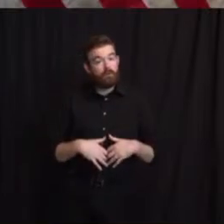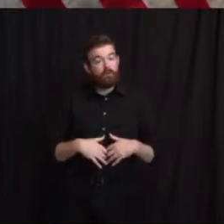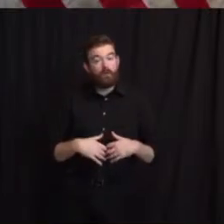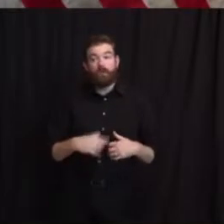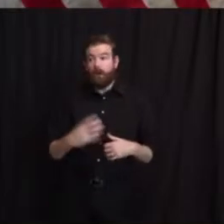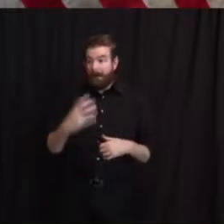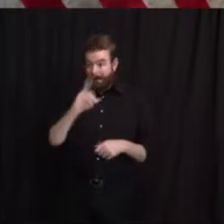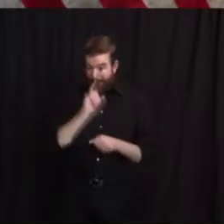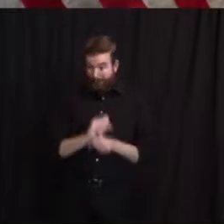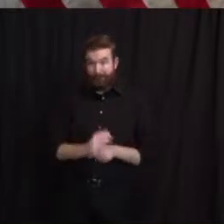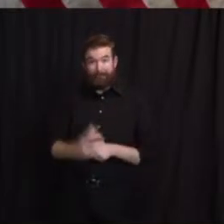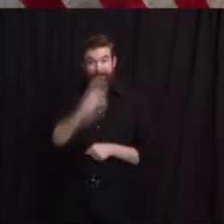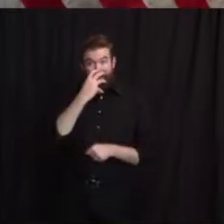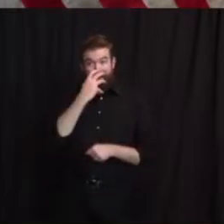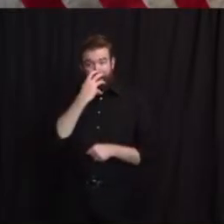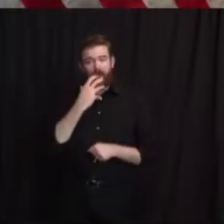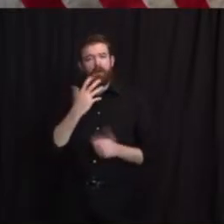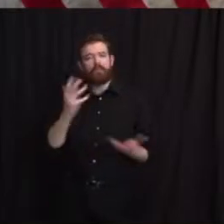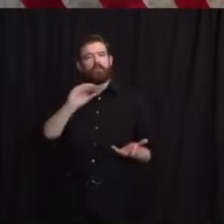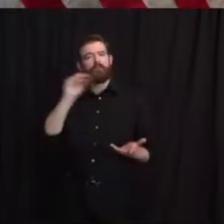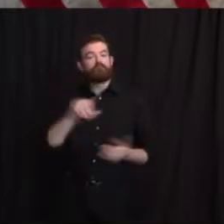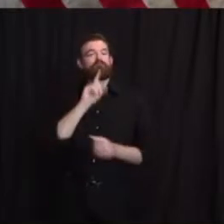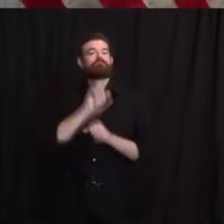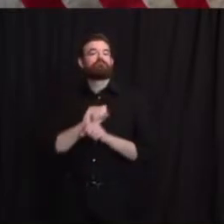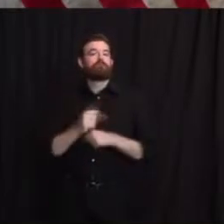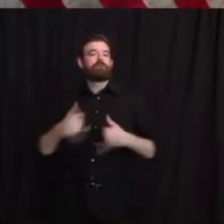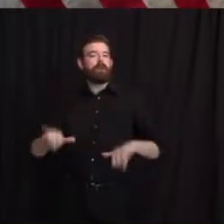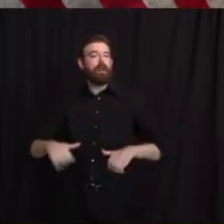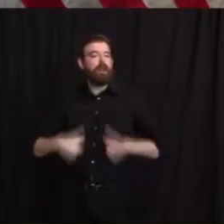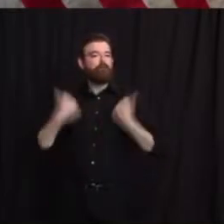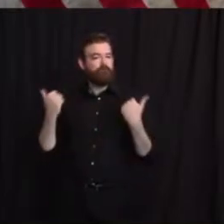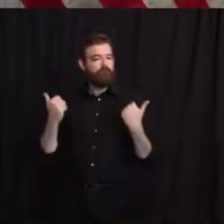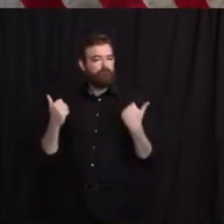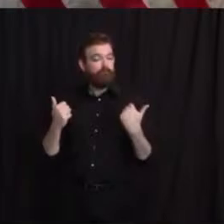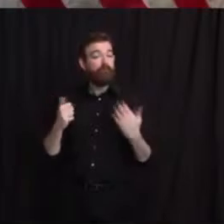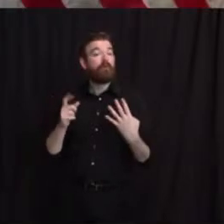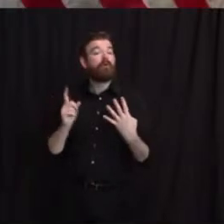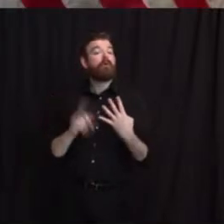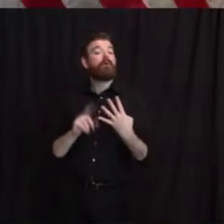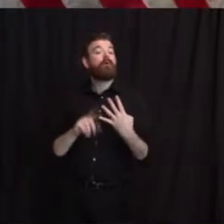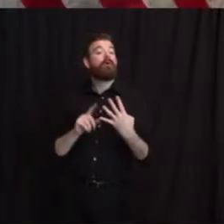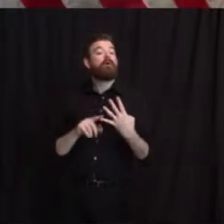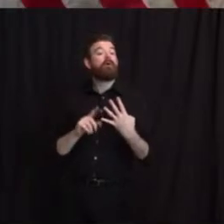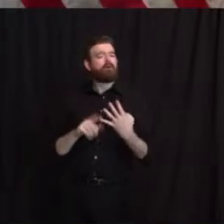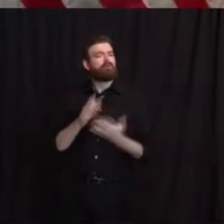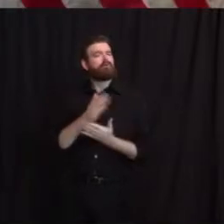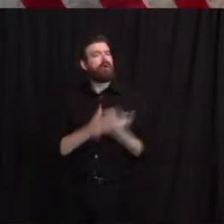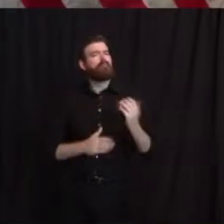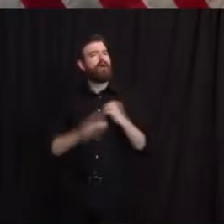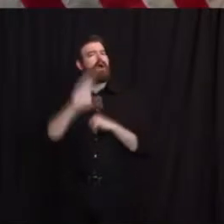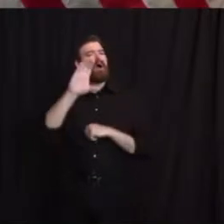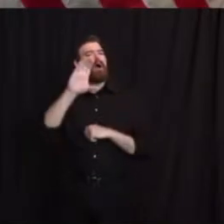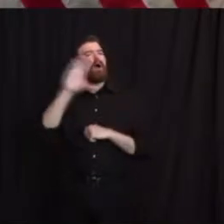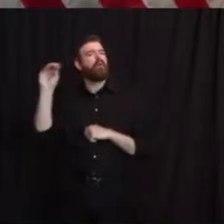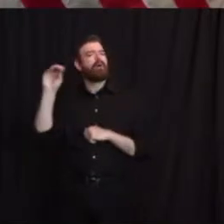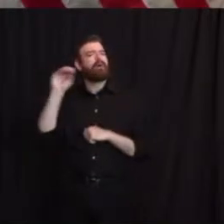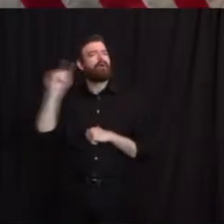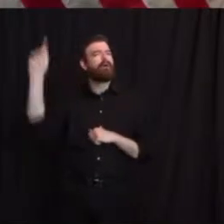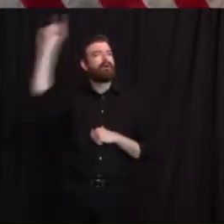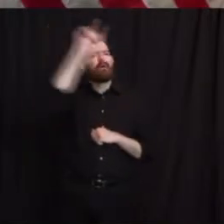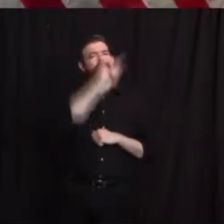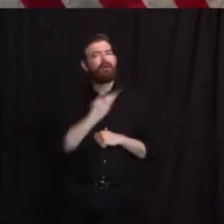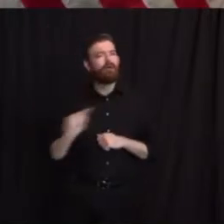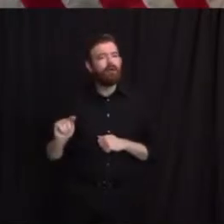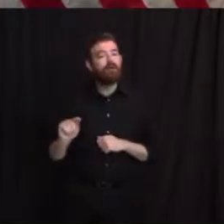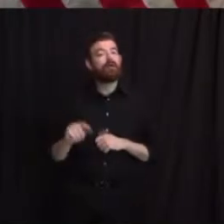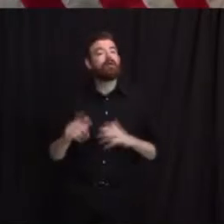those recovered. Do we have statewide totals for those recovered, or is there a way to estimate that? And finally, is the Department of Motor